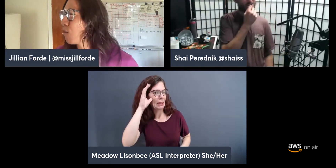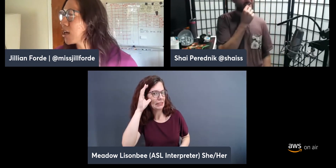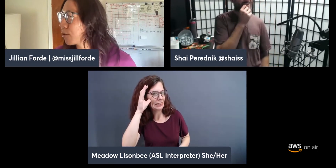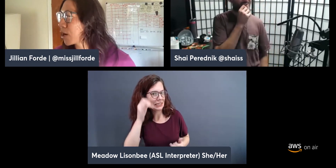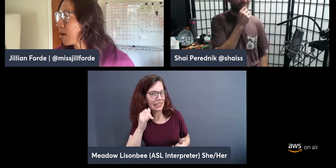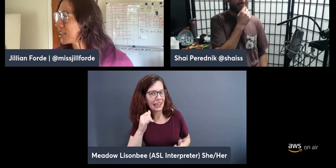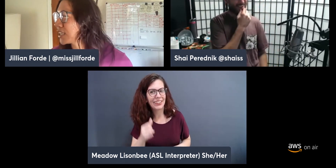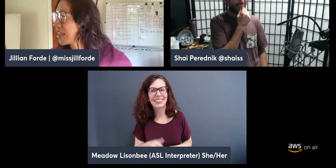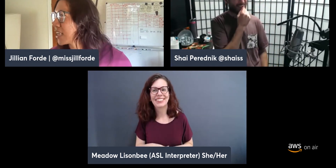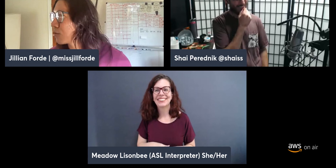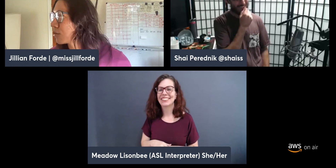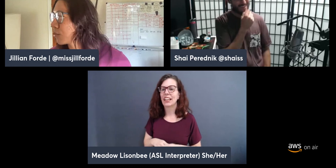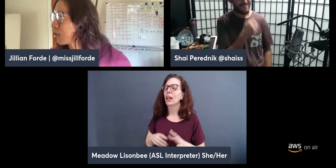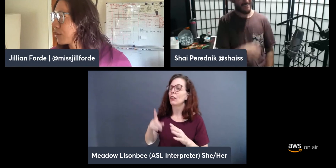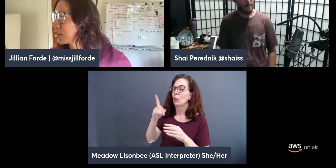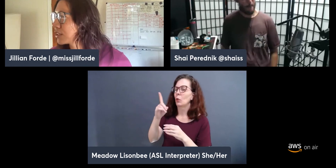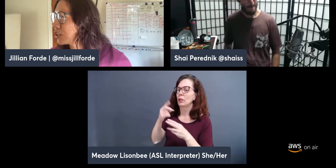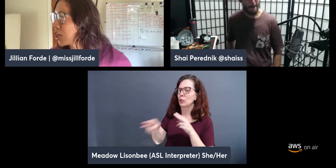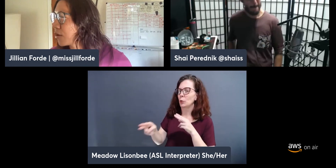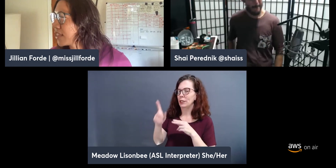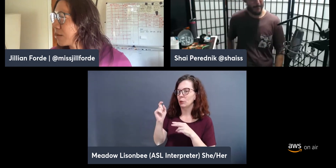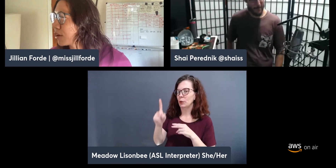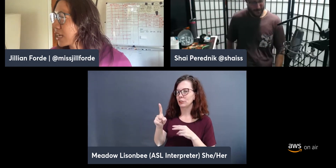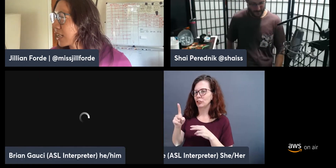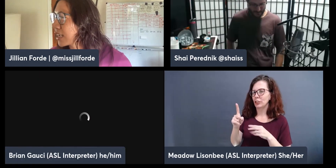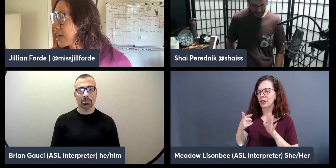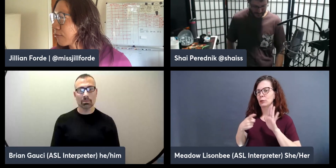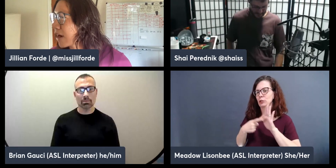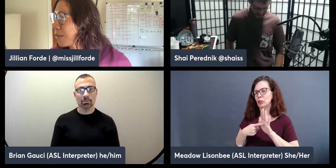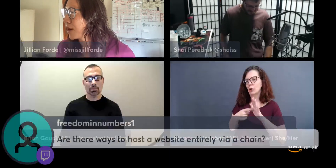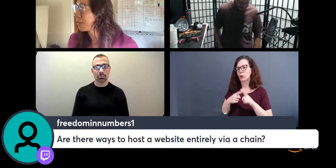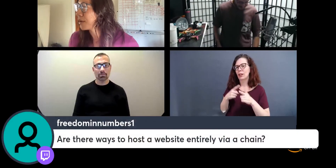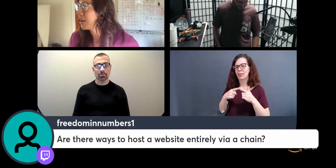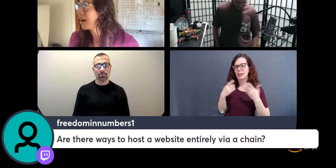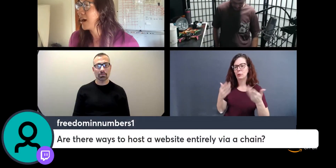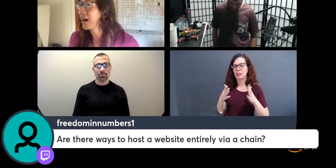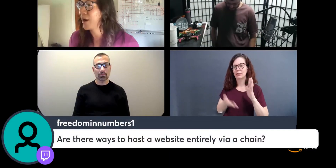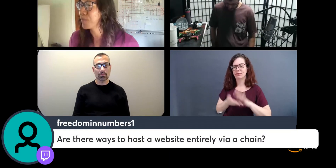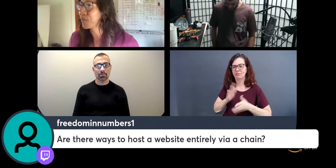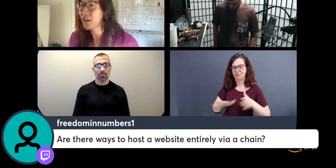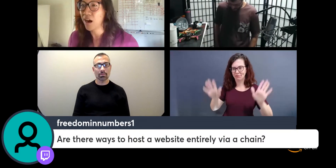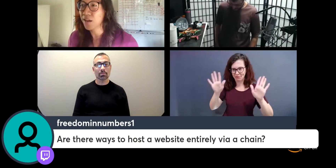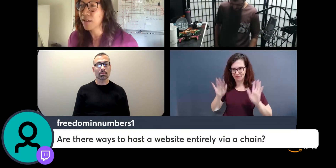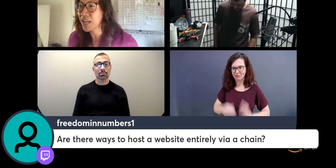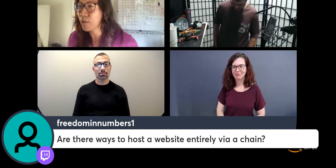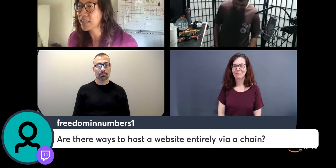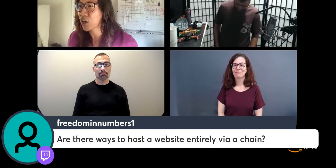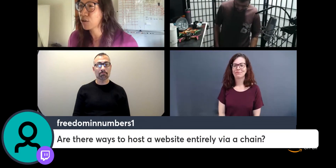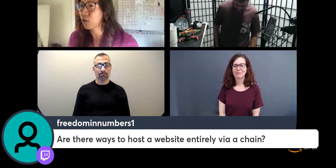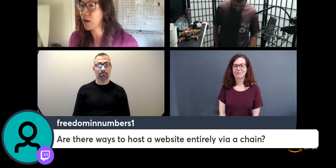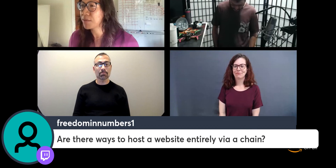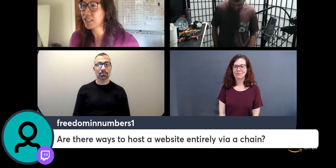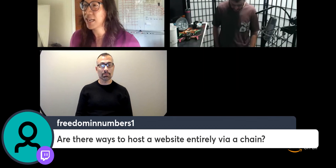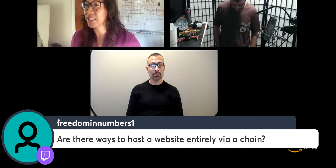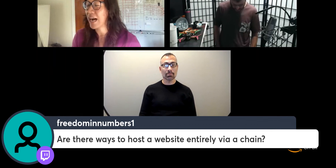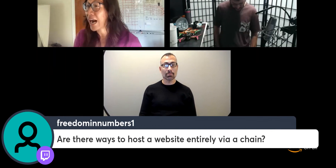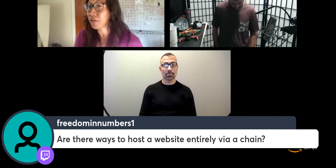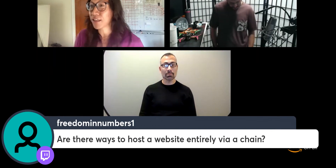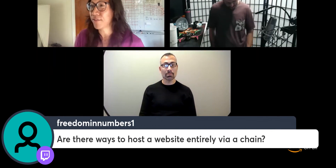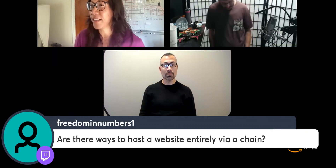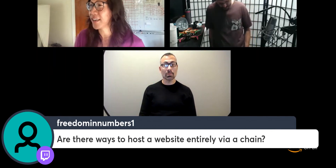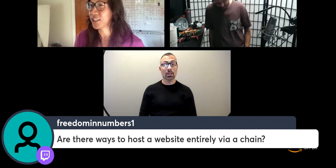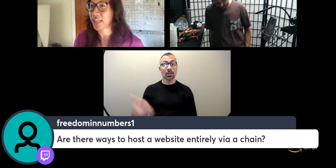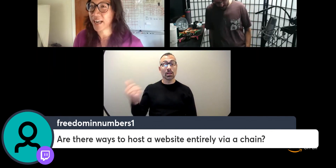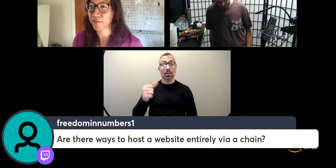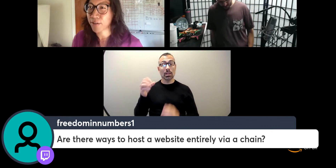we'll see. One quick question. I think we'll show, and then we can like kind of wrap up. Sure. Are there any ways to host a website